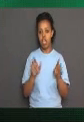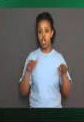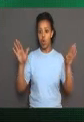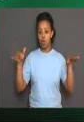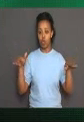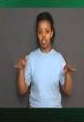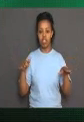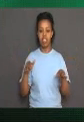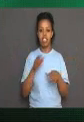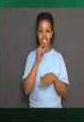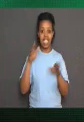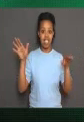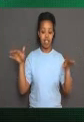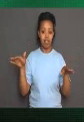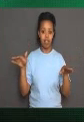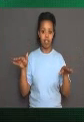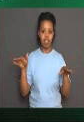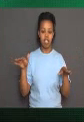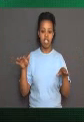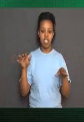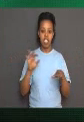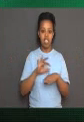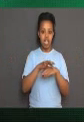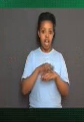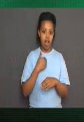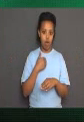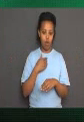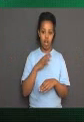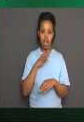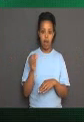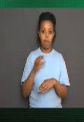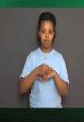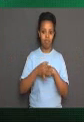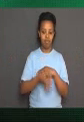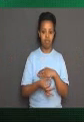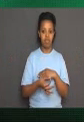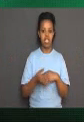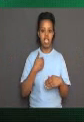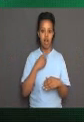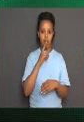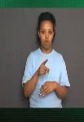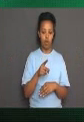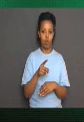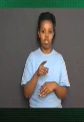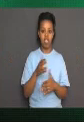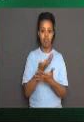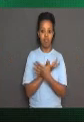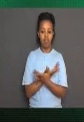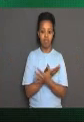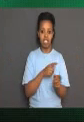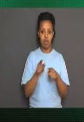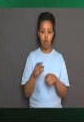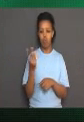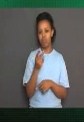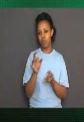The bird's wing has bones, and it is covered with feathers, while the butterfly has neither of